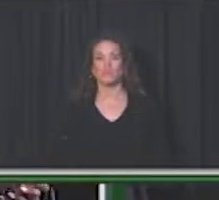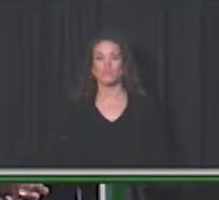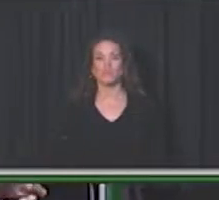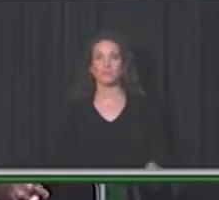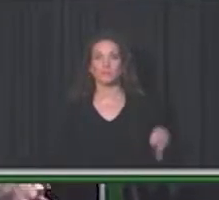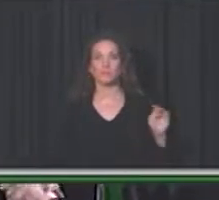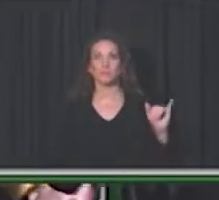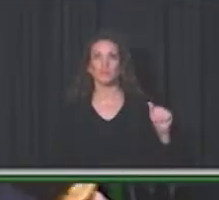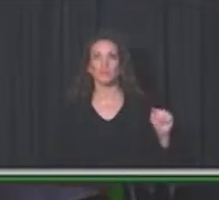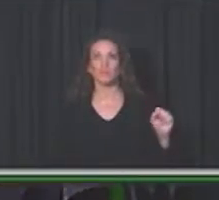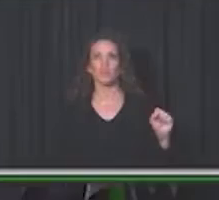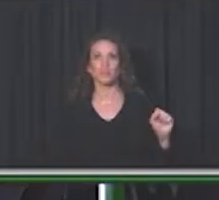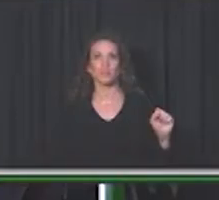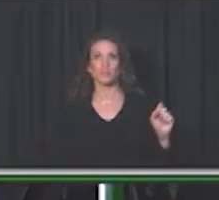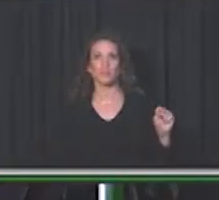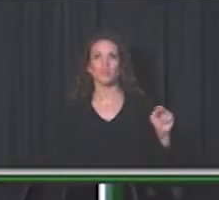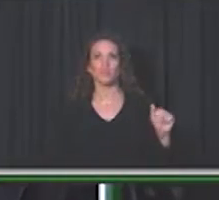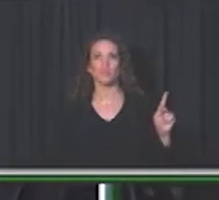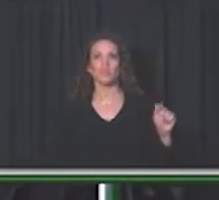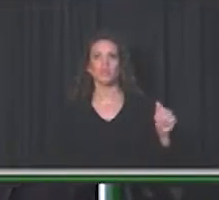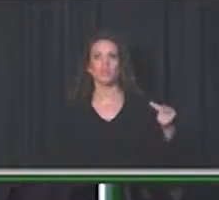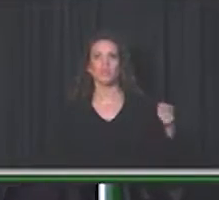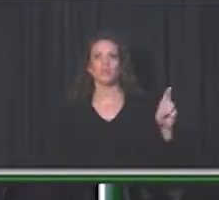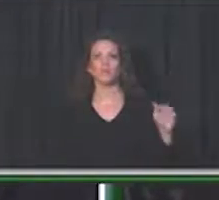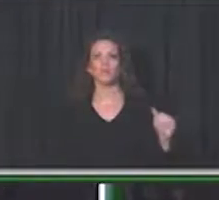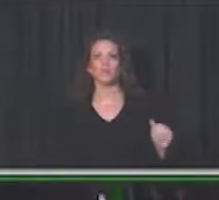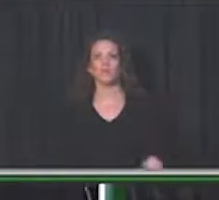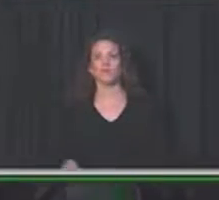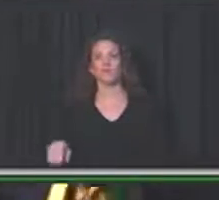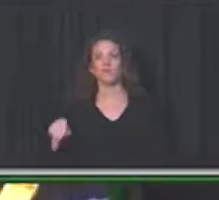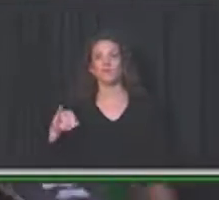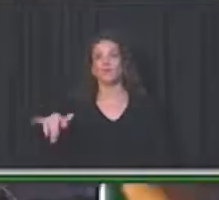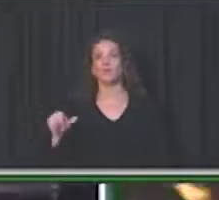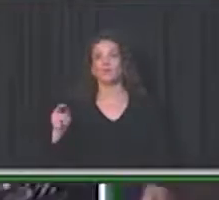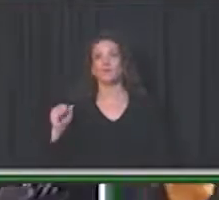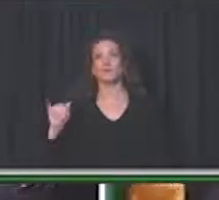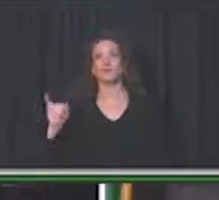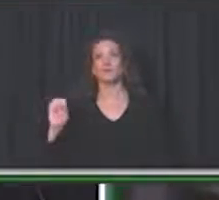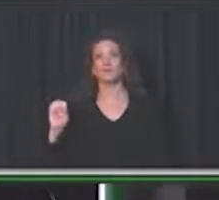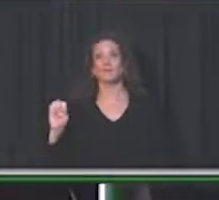Mia Lee Nakahara. Jamie Abington.